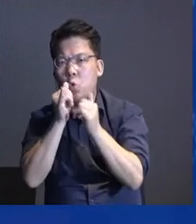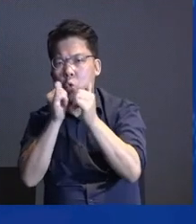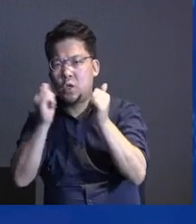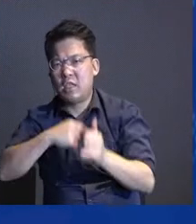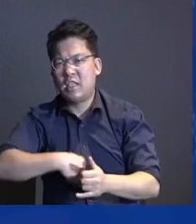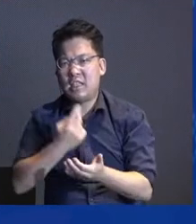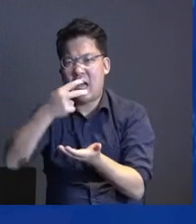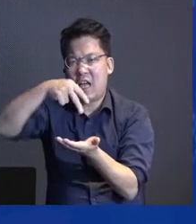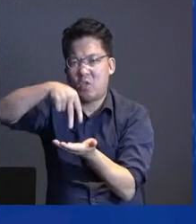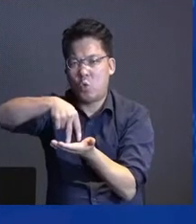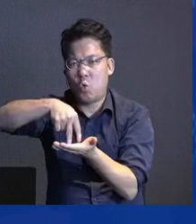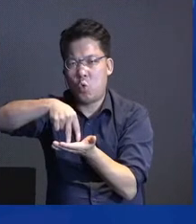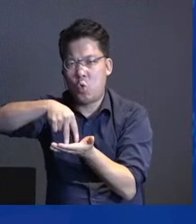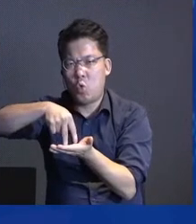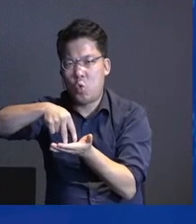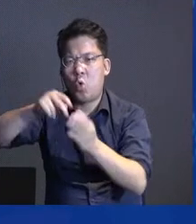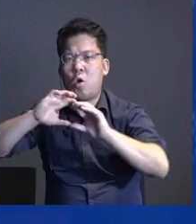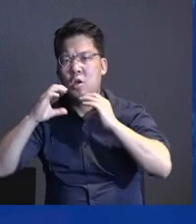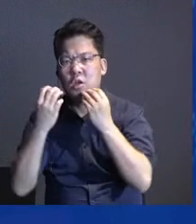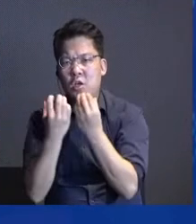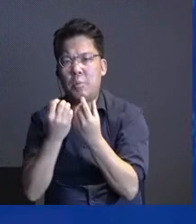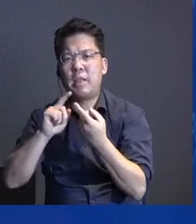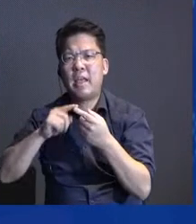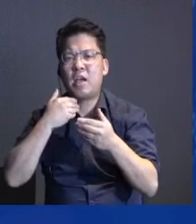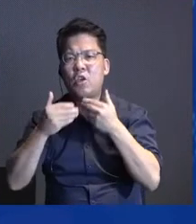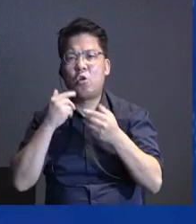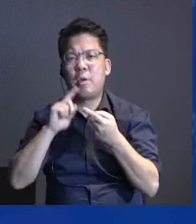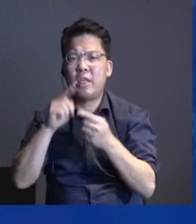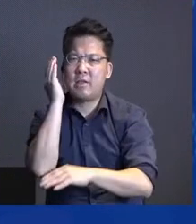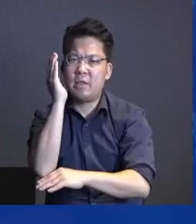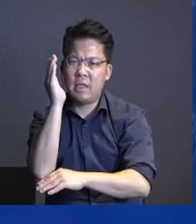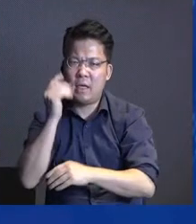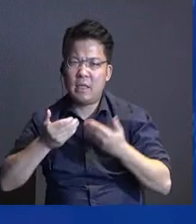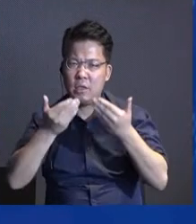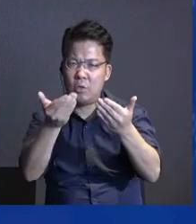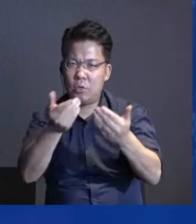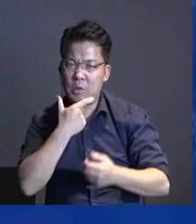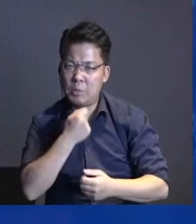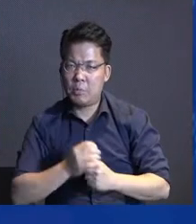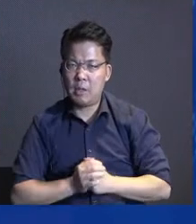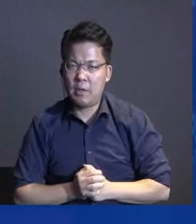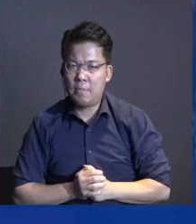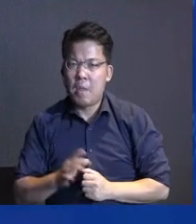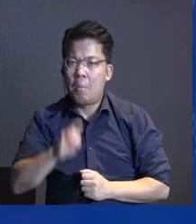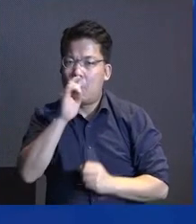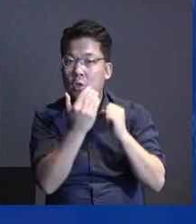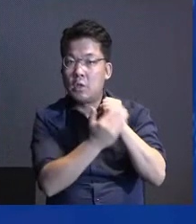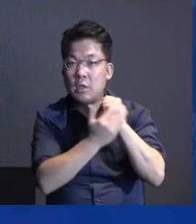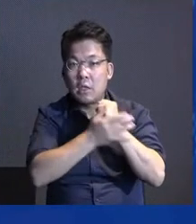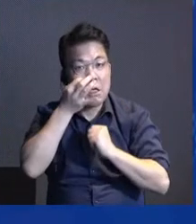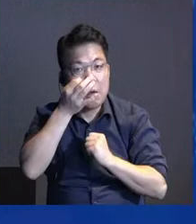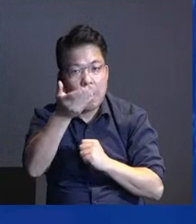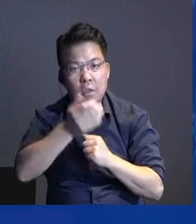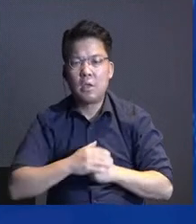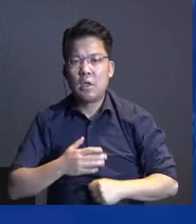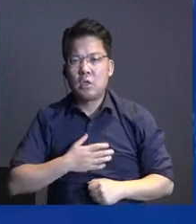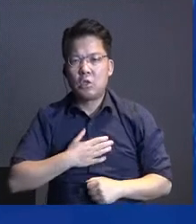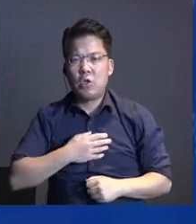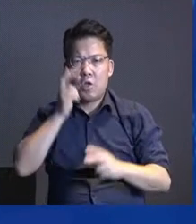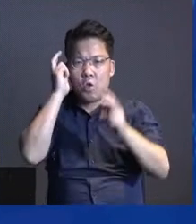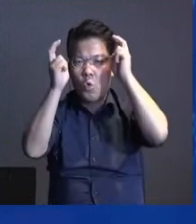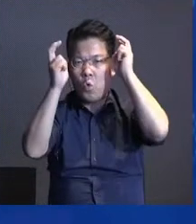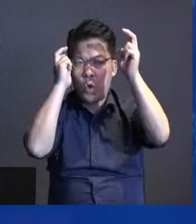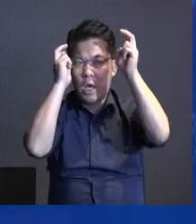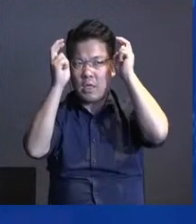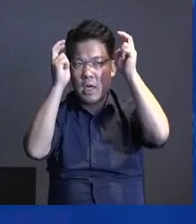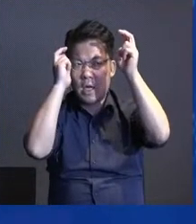Let's look at the photo. I want to introduce one older woman. She is a